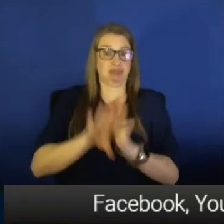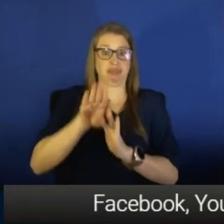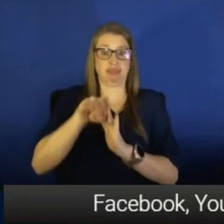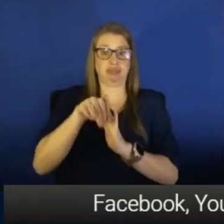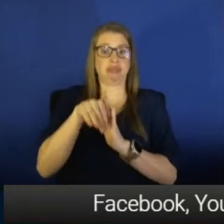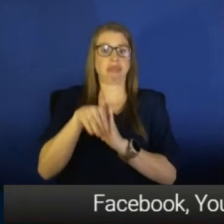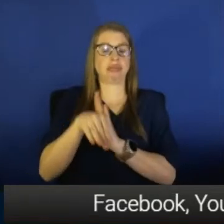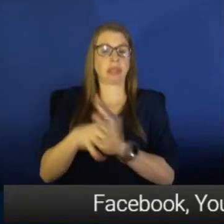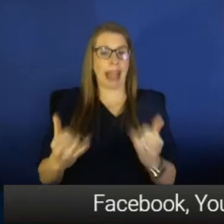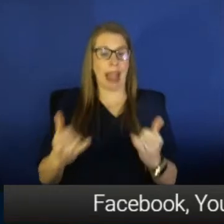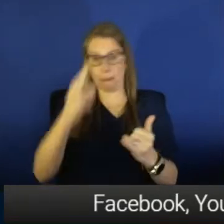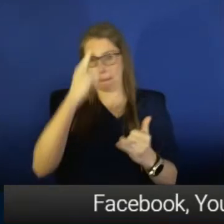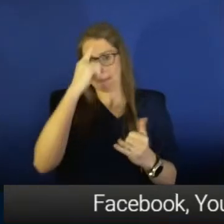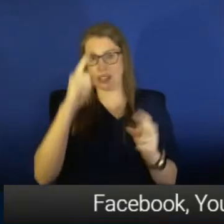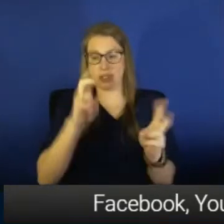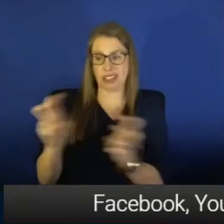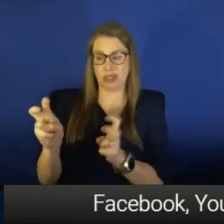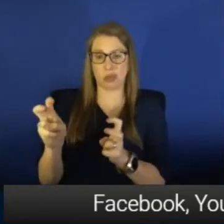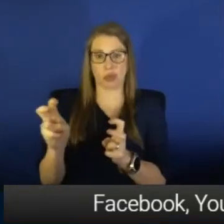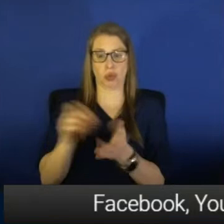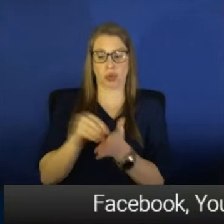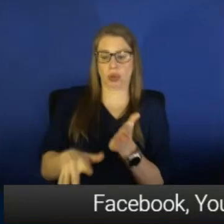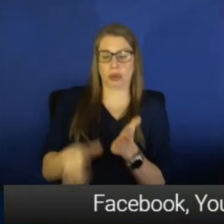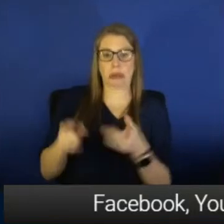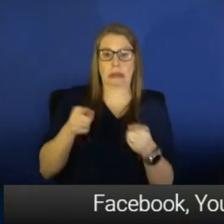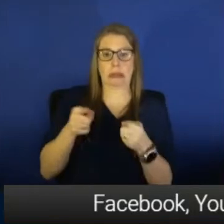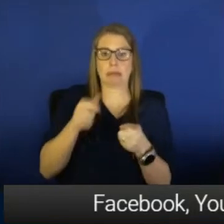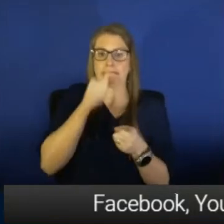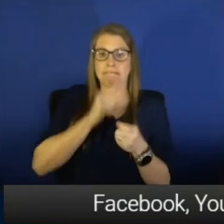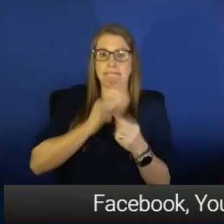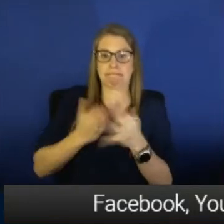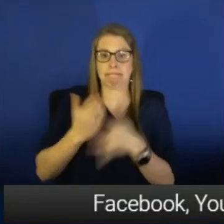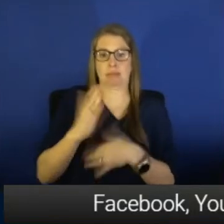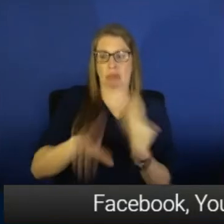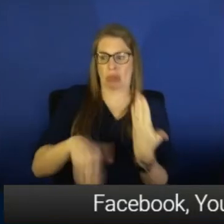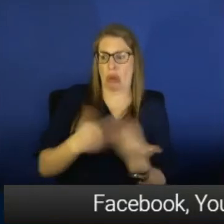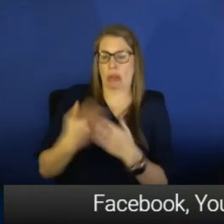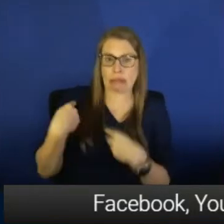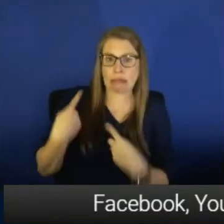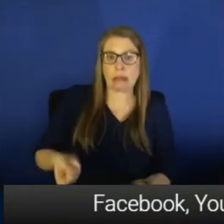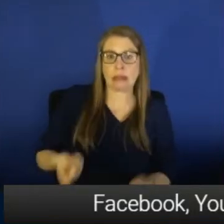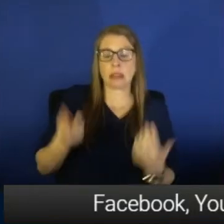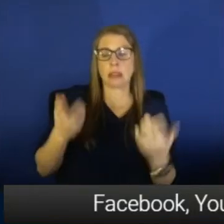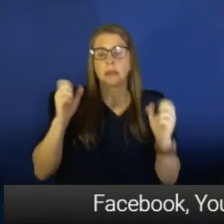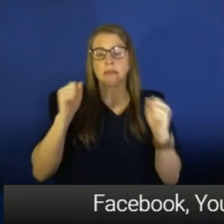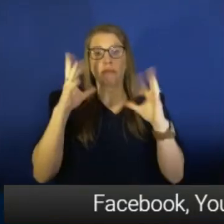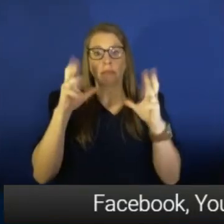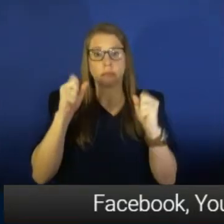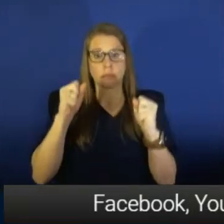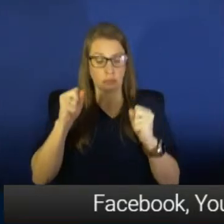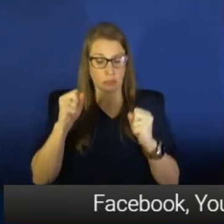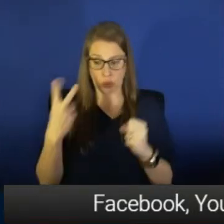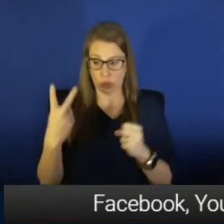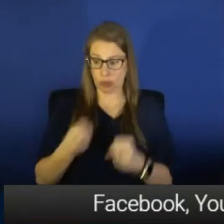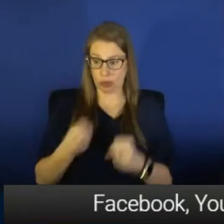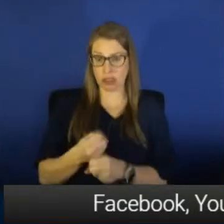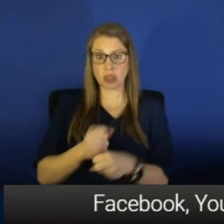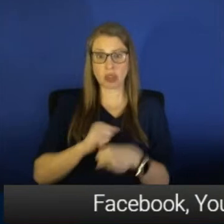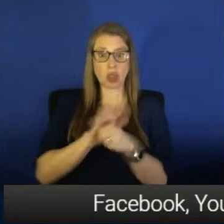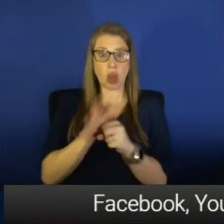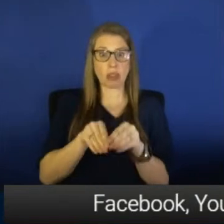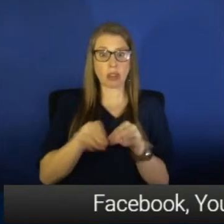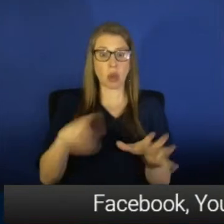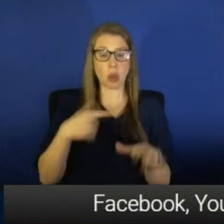mental issues that the kids have had to deal with through all this. So I just look back and think how remarkable it is that, at the end of this 2 years of COVID, that, we're celebrating